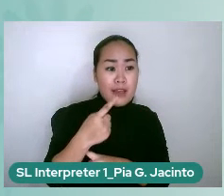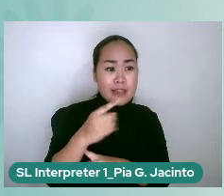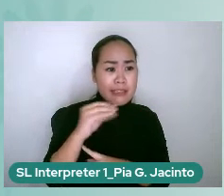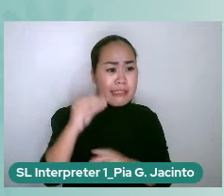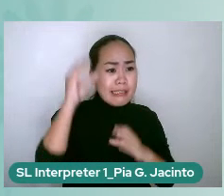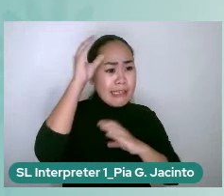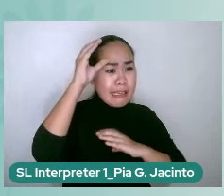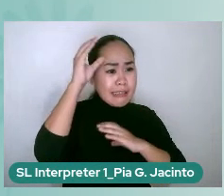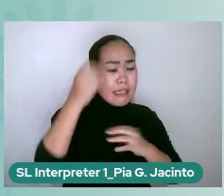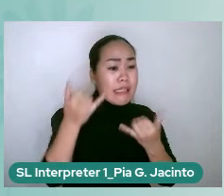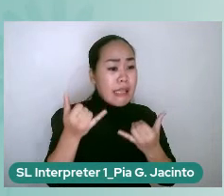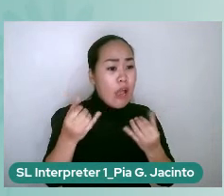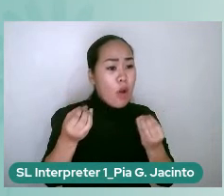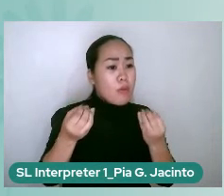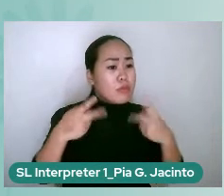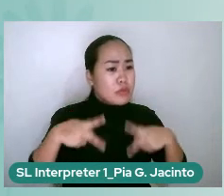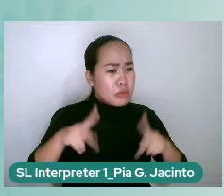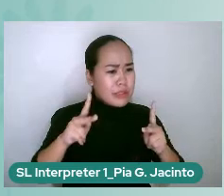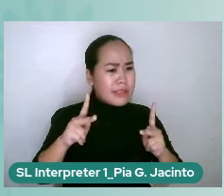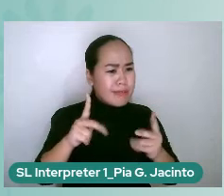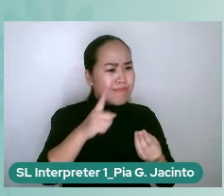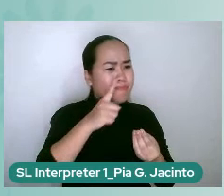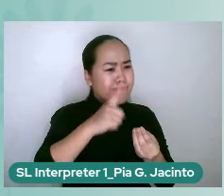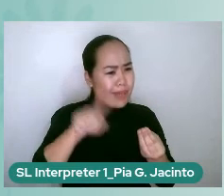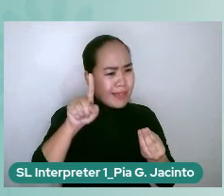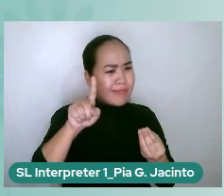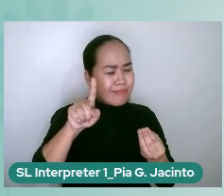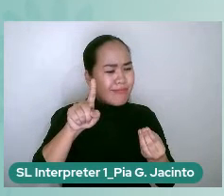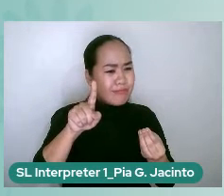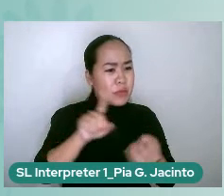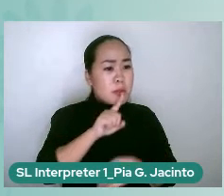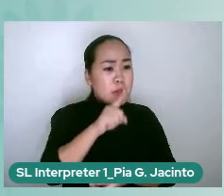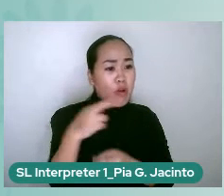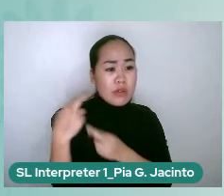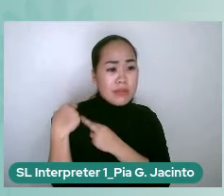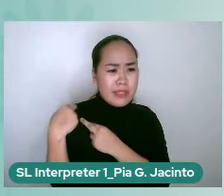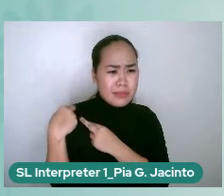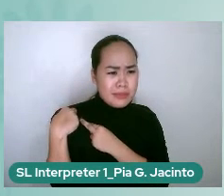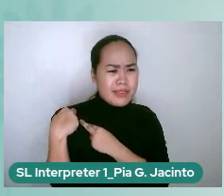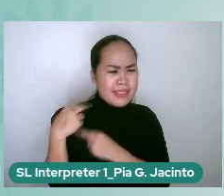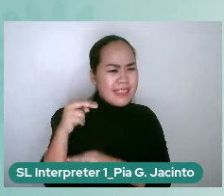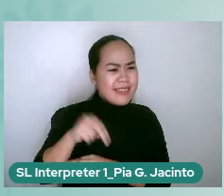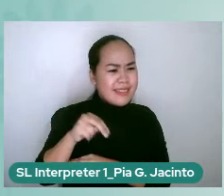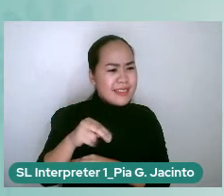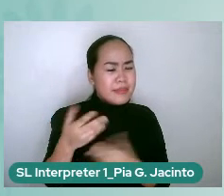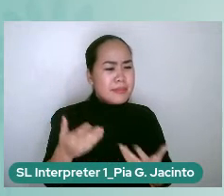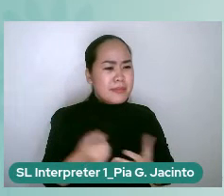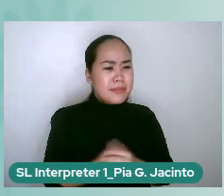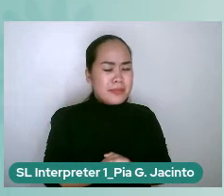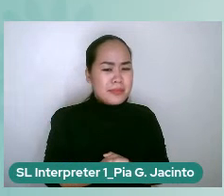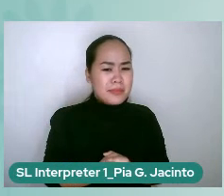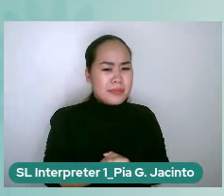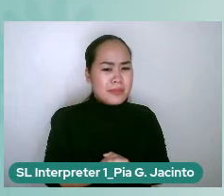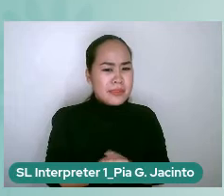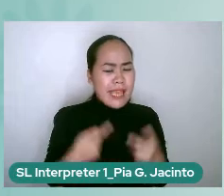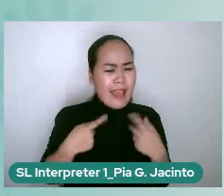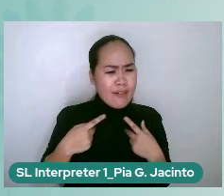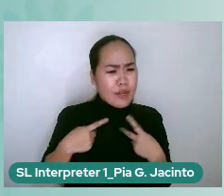have the opportunity to eliminate, and we have the responsibility to do so. So let's begin with these two